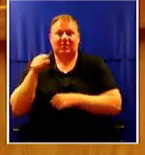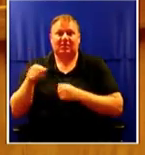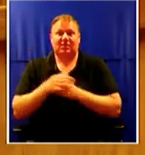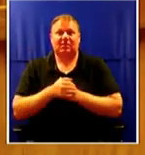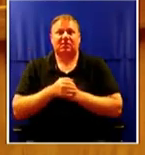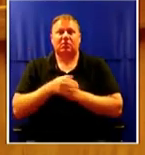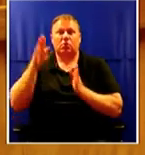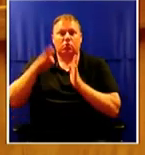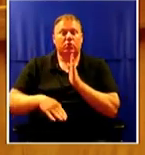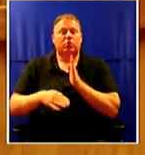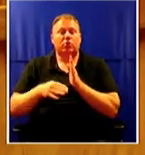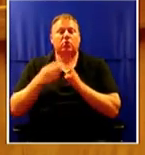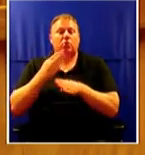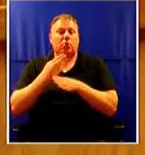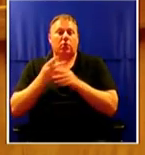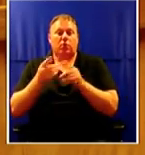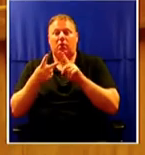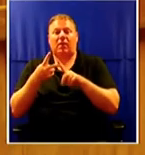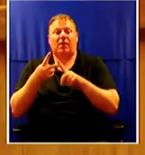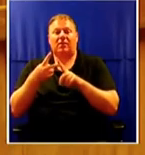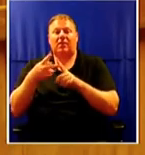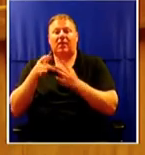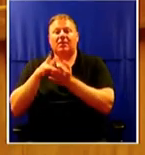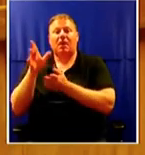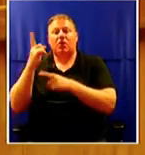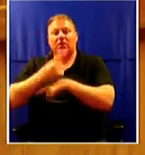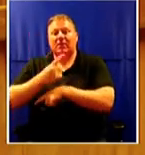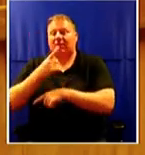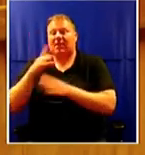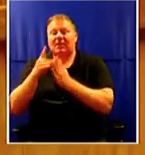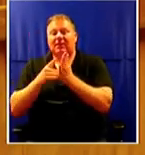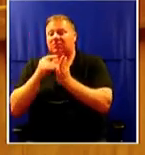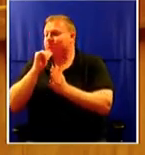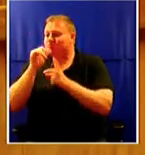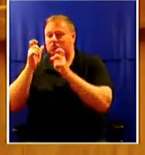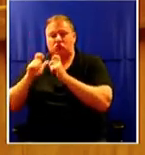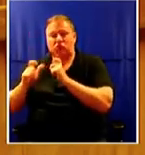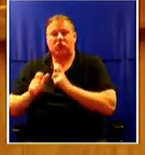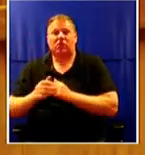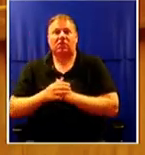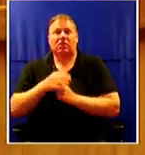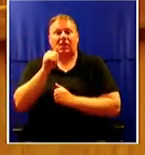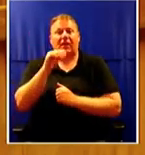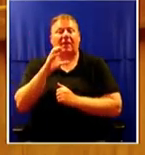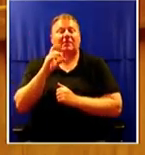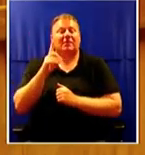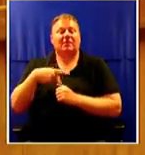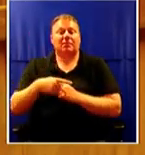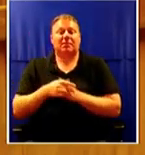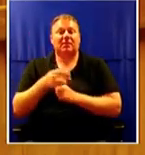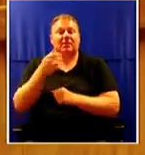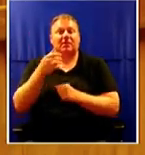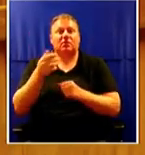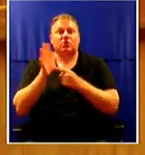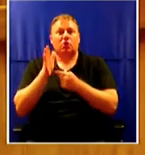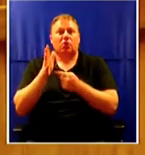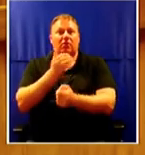and expiry date not checked. Honourable House Chair, allow me to reiterate the ACDP's position on vaccines. We are